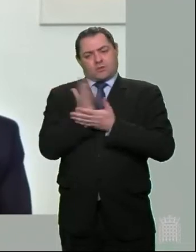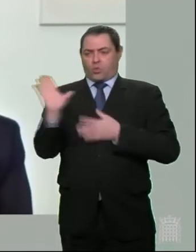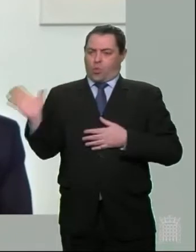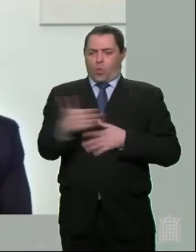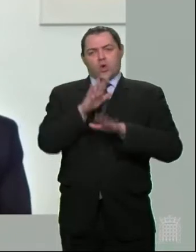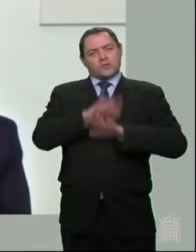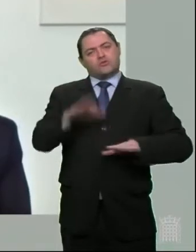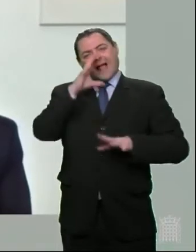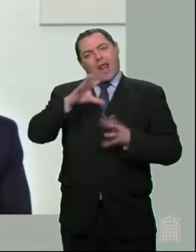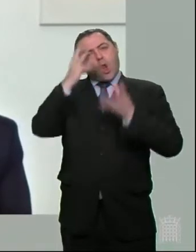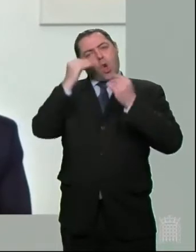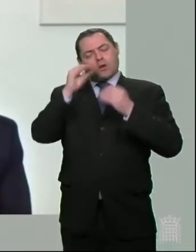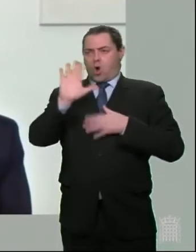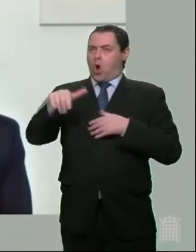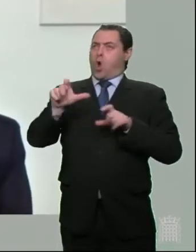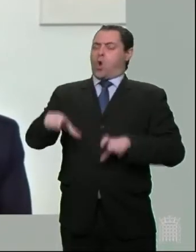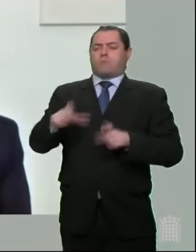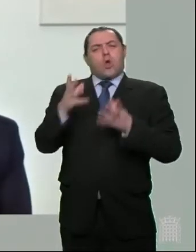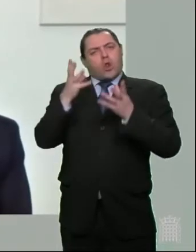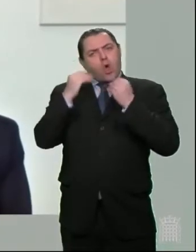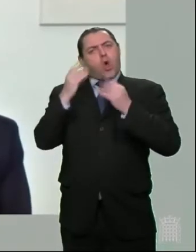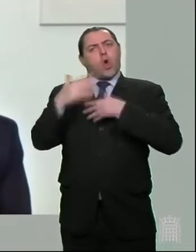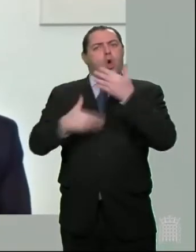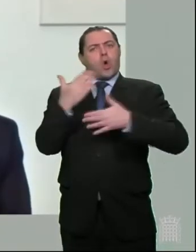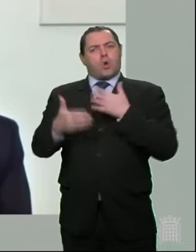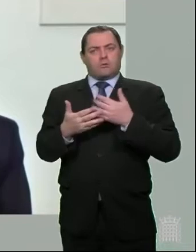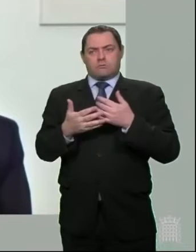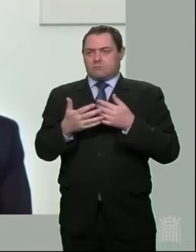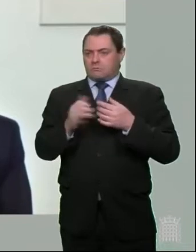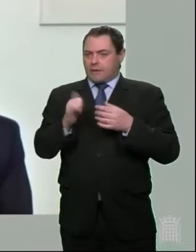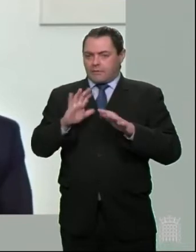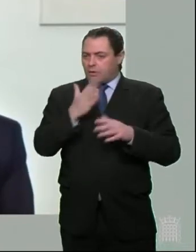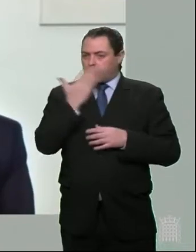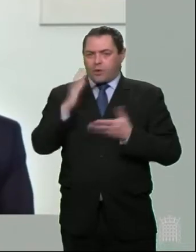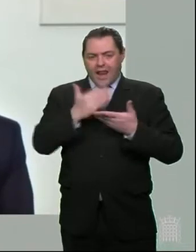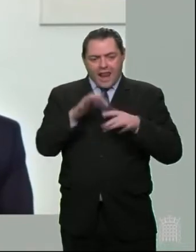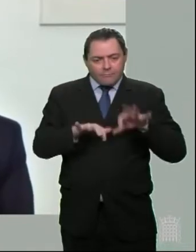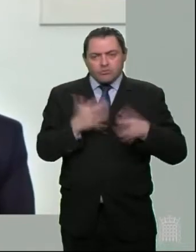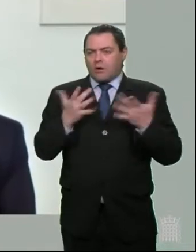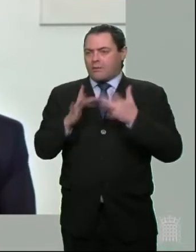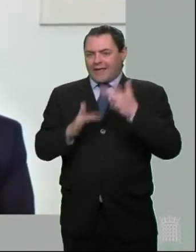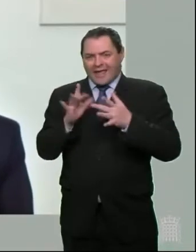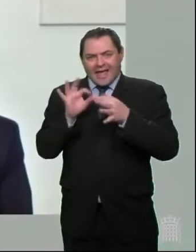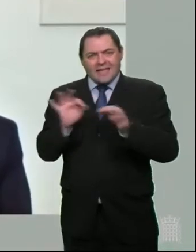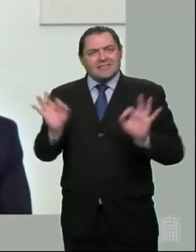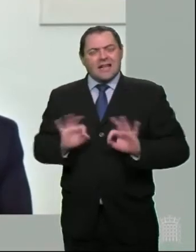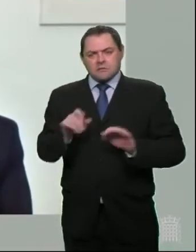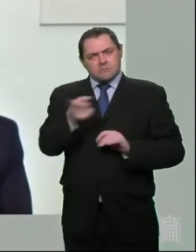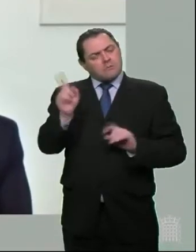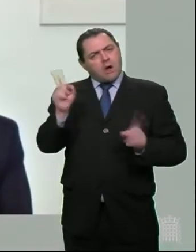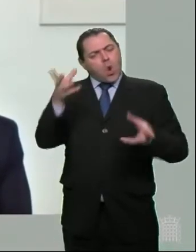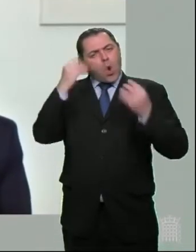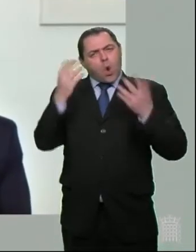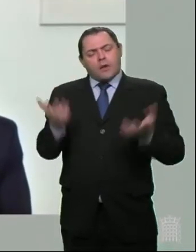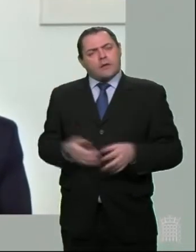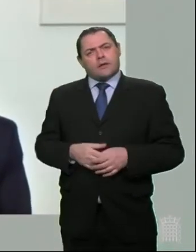can learn from home. Without access to a laptop, a computer, or the internet, that can't happen.